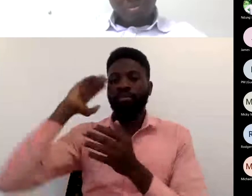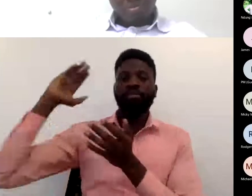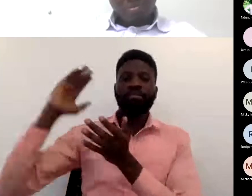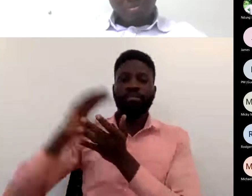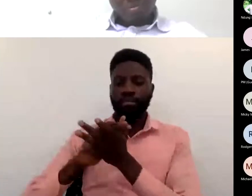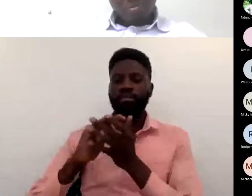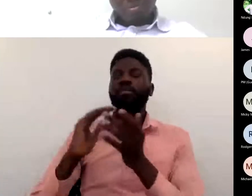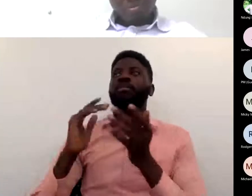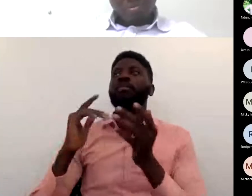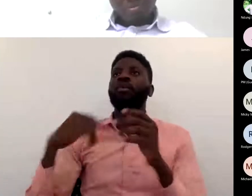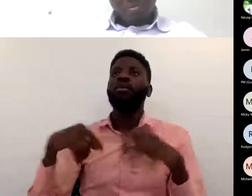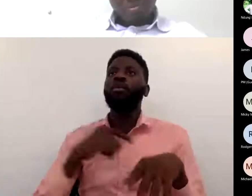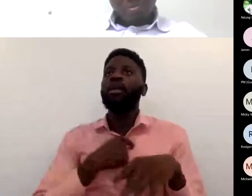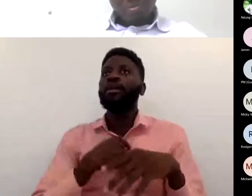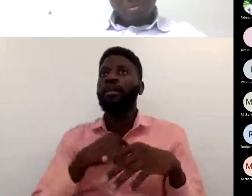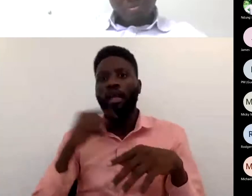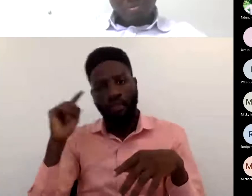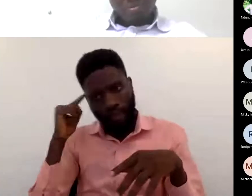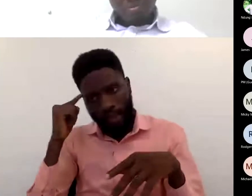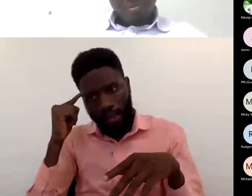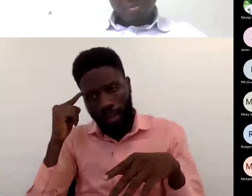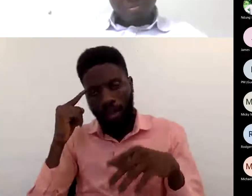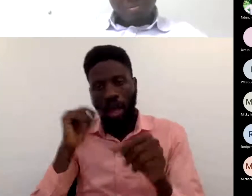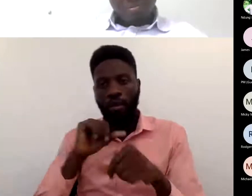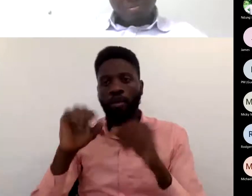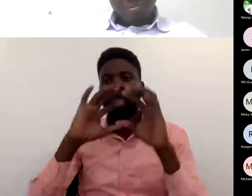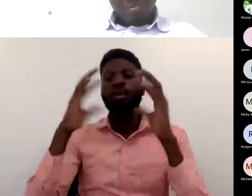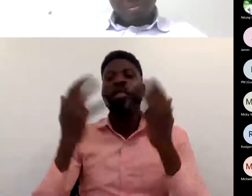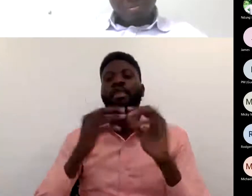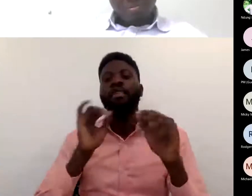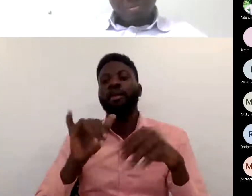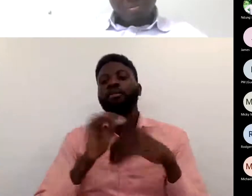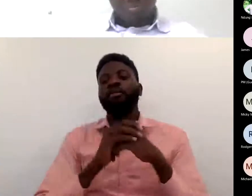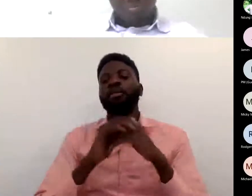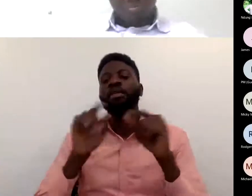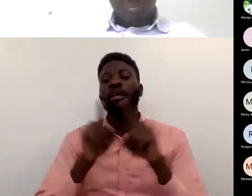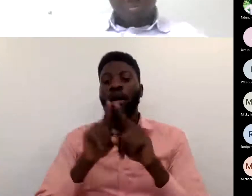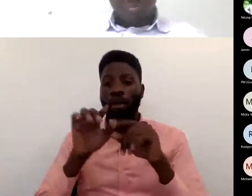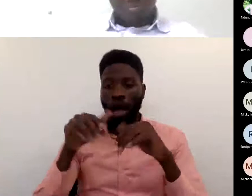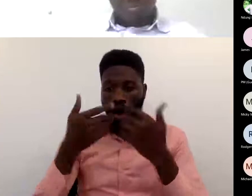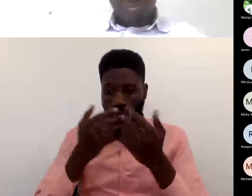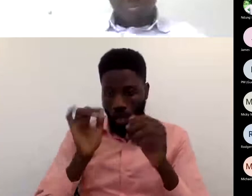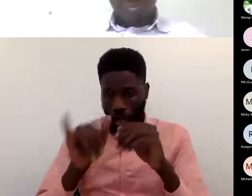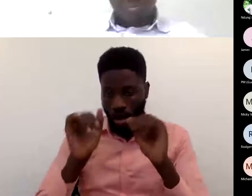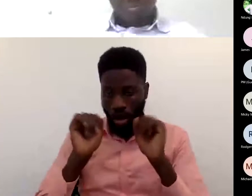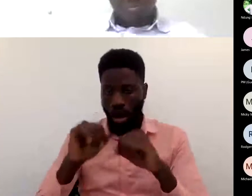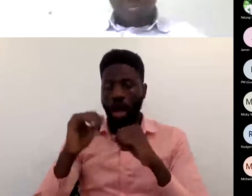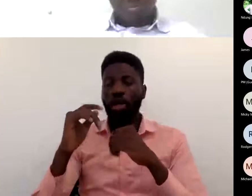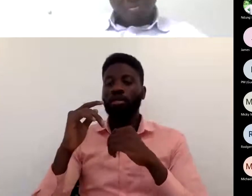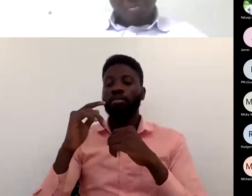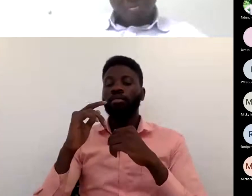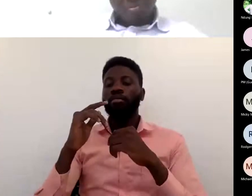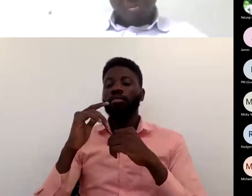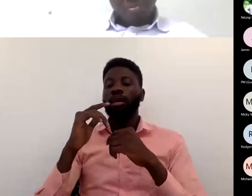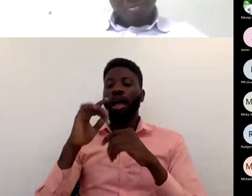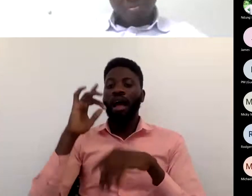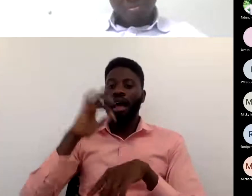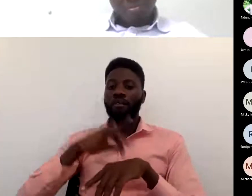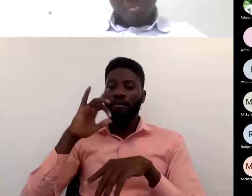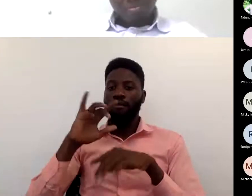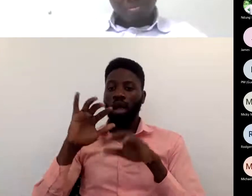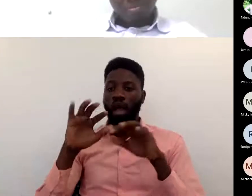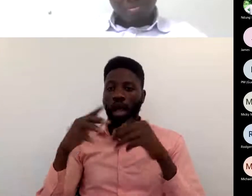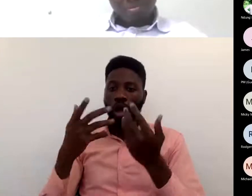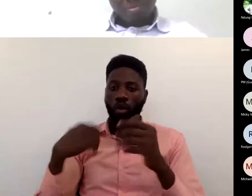what we think about the world, and how that then influences how we operate, right? And